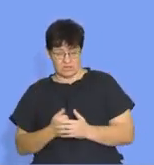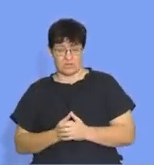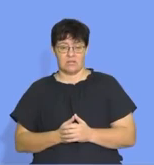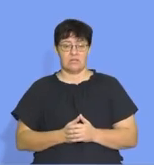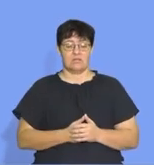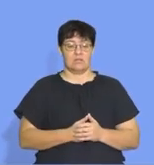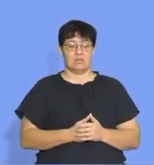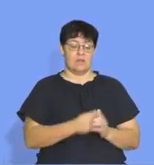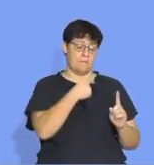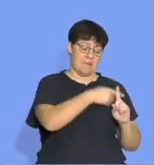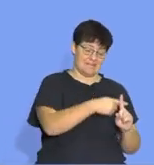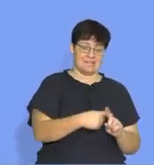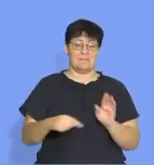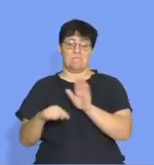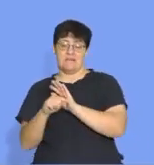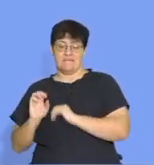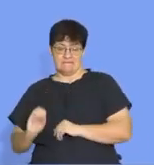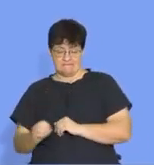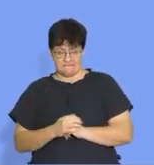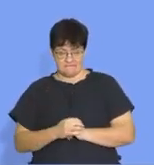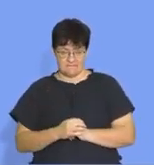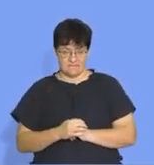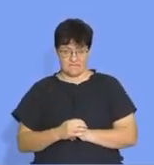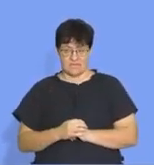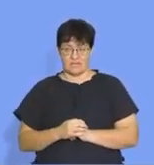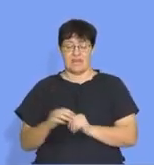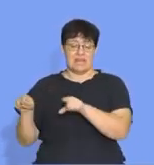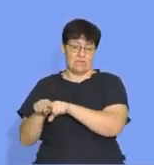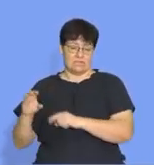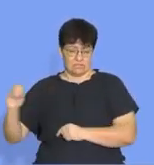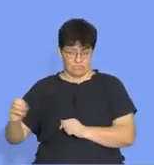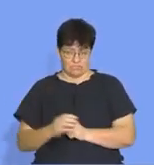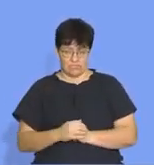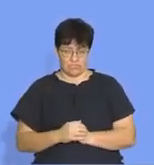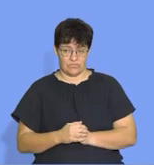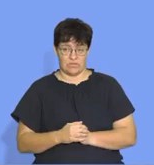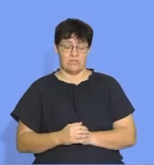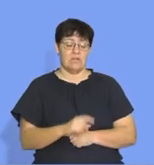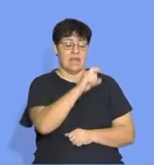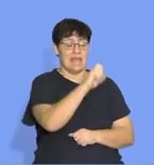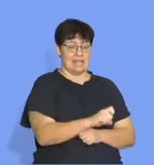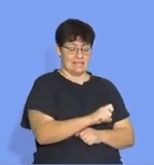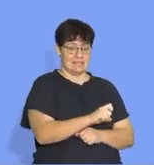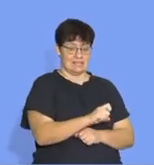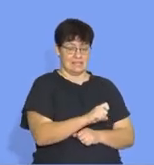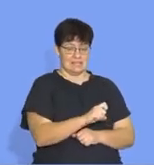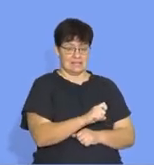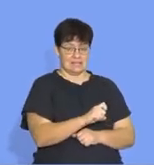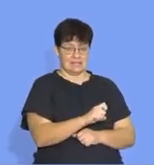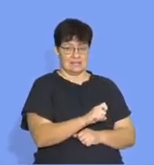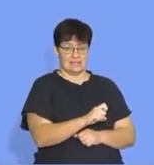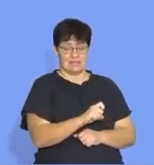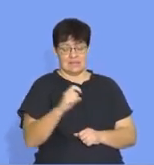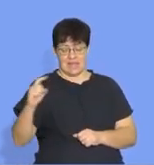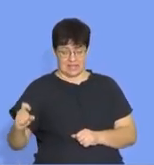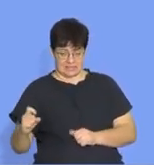a plus and a minus equal to 0 there. So it means this will be x and x,